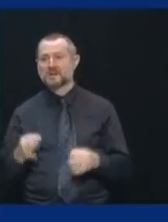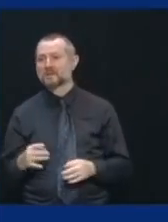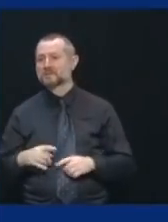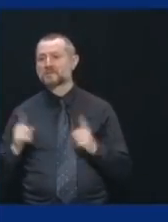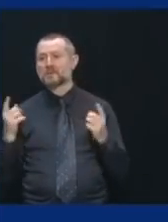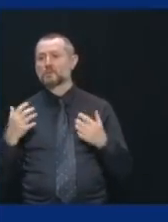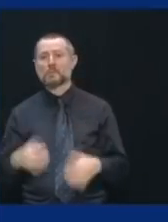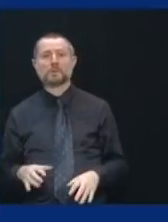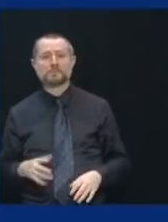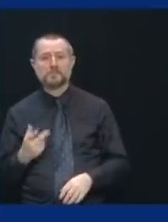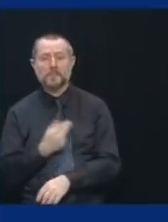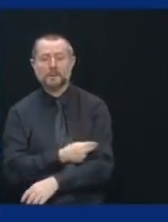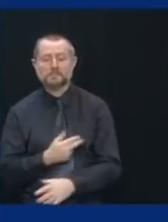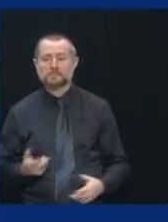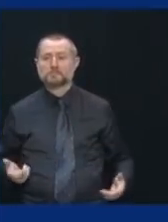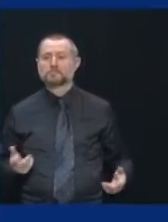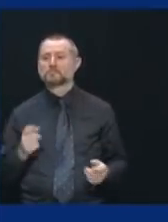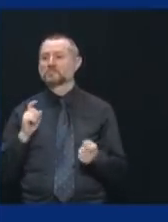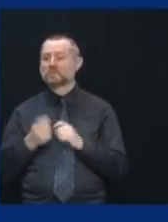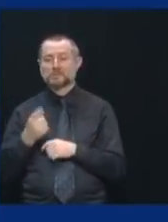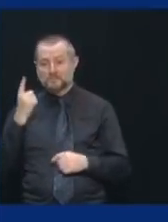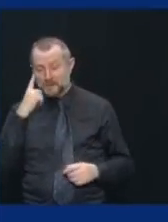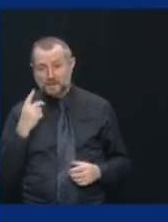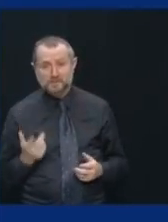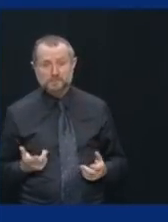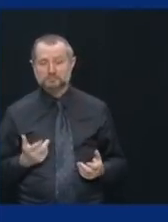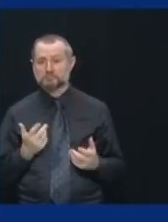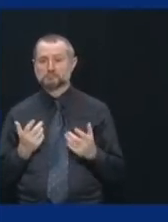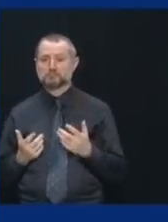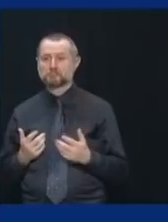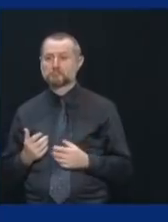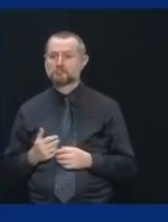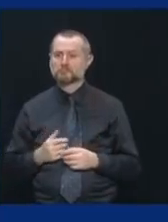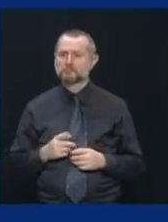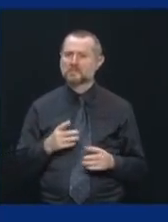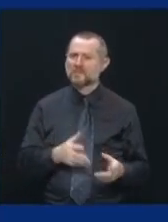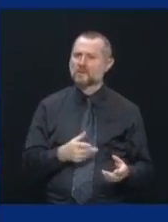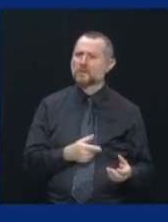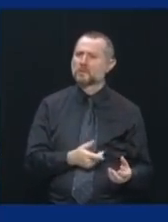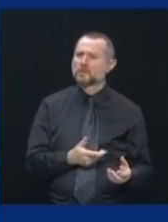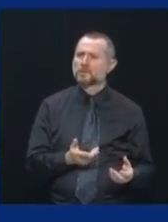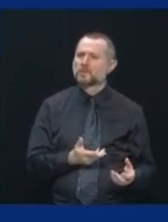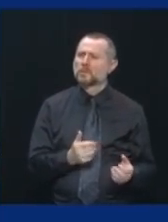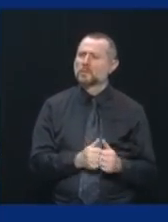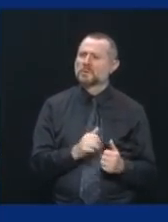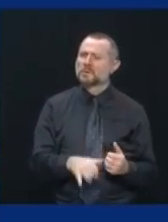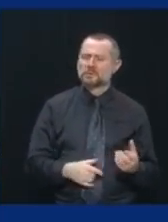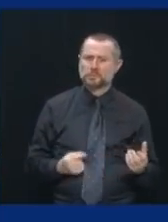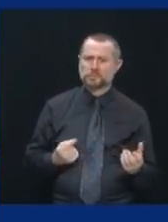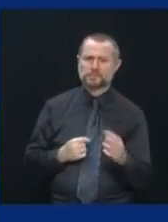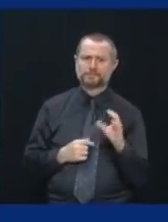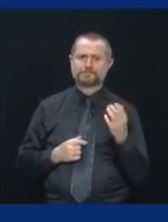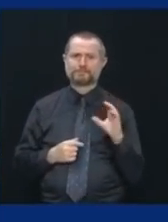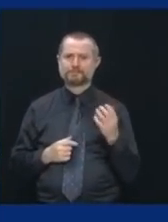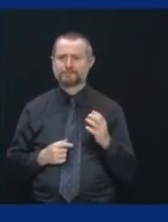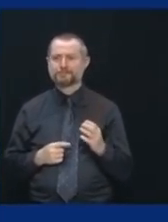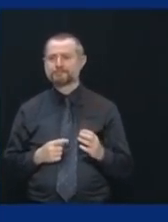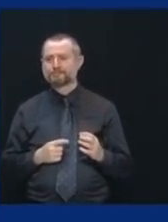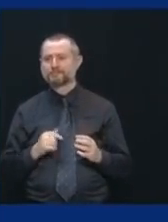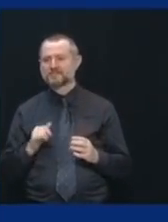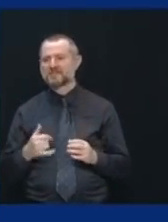meantime, who change their mind. How do we use those excess second doses? That's something else.